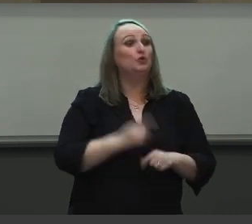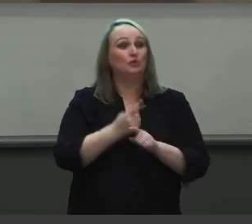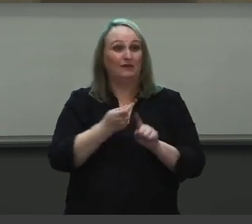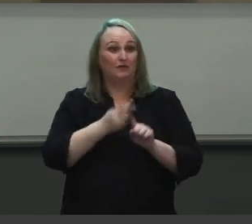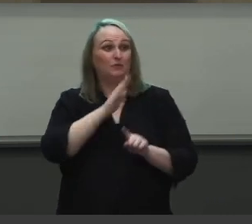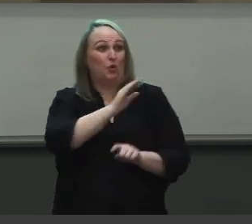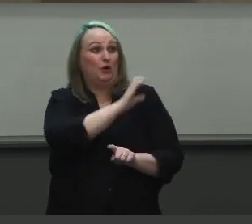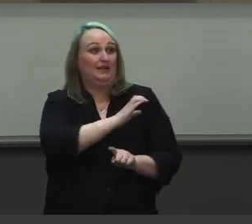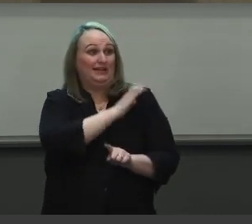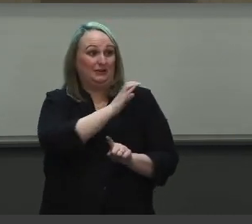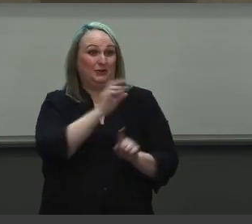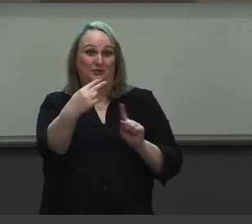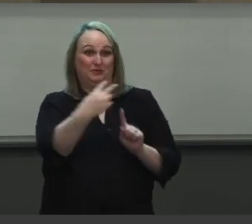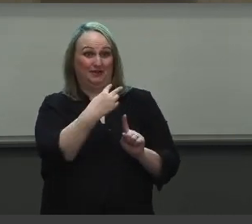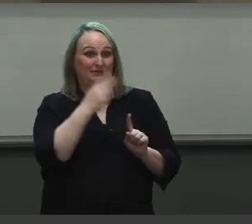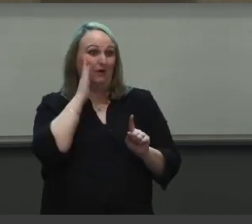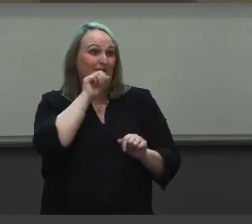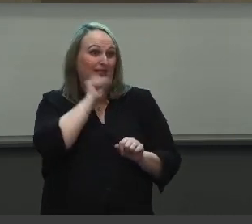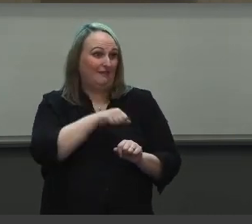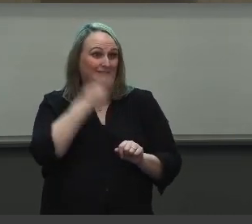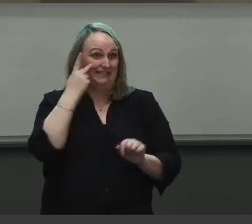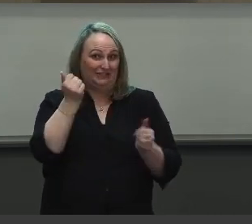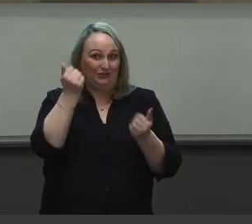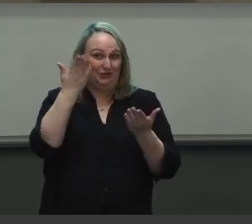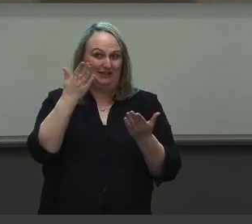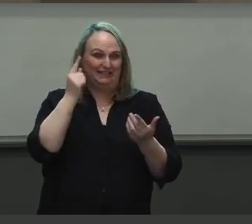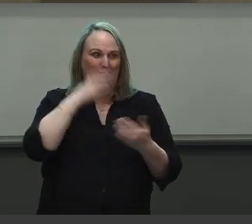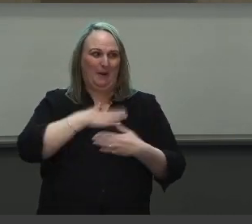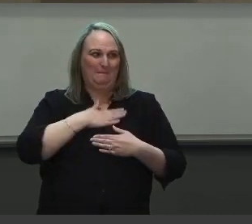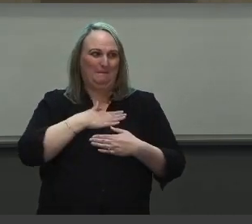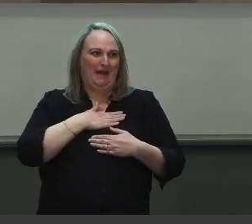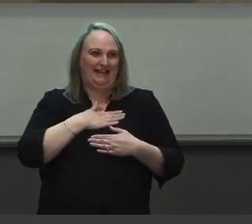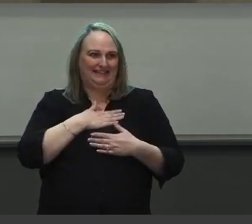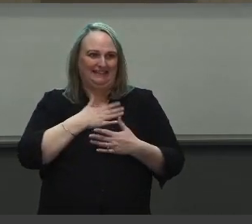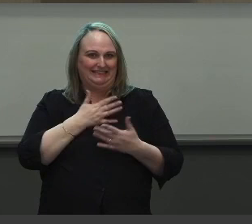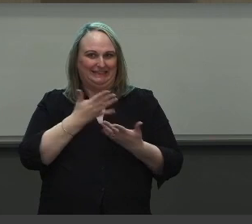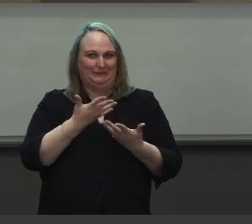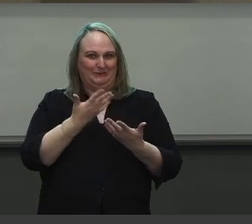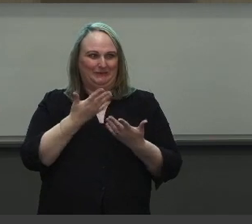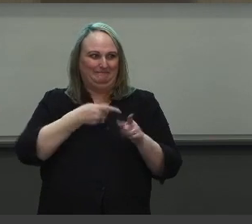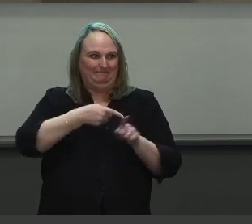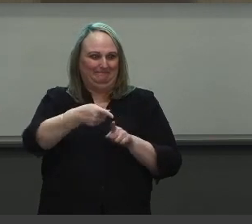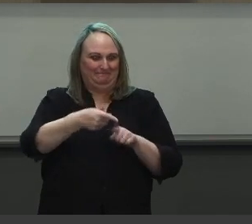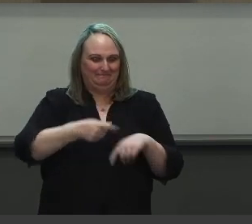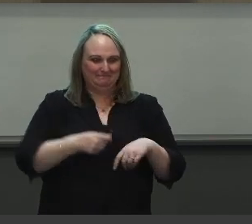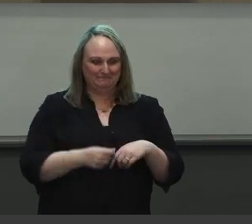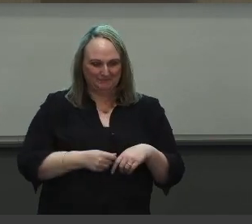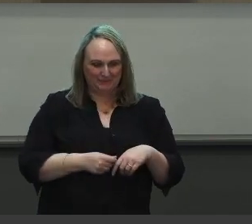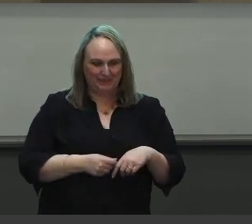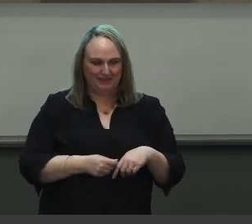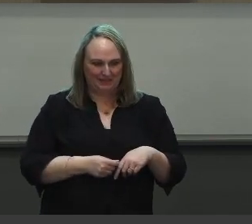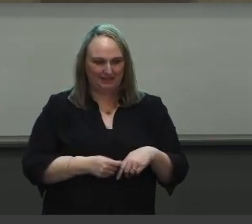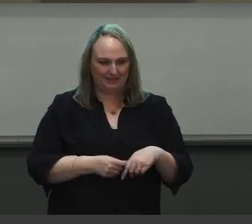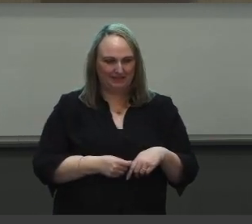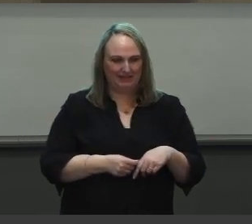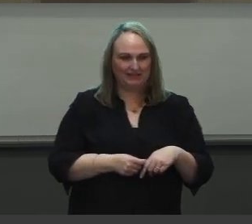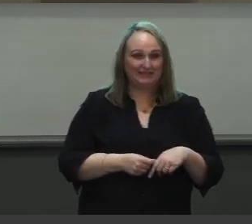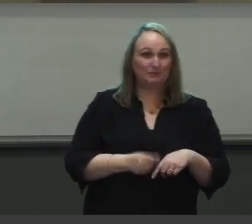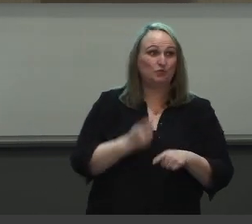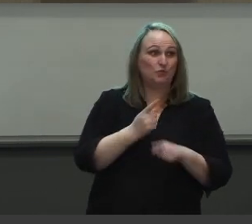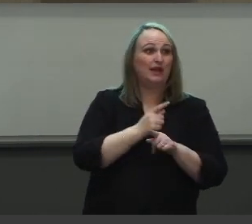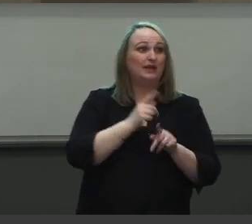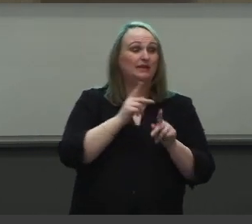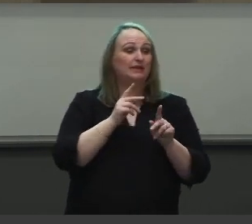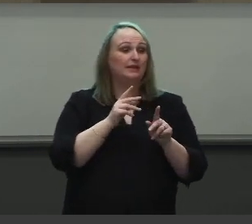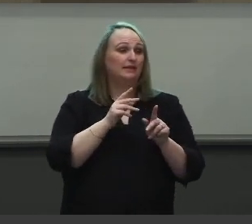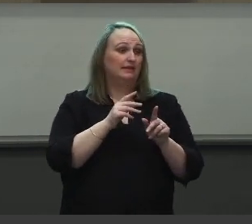hear suggestions about that, because again, that's not a world I live in. Mm-hmm. So I think that's where it's a theme that's come up a lot today too. This is where we